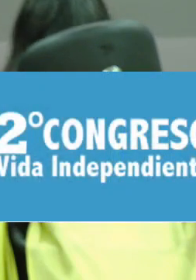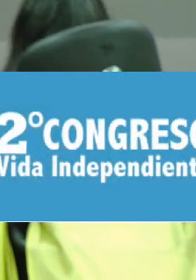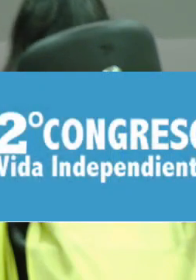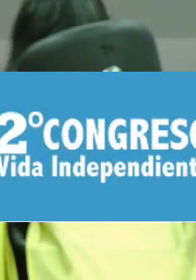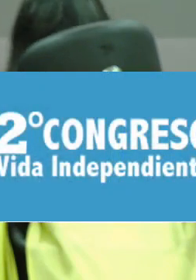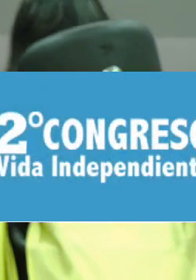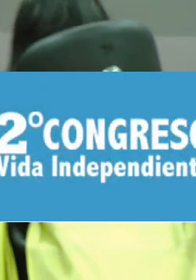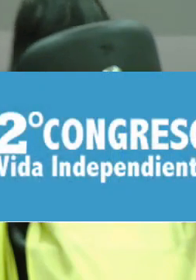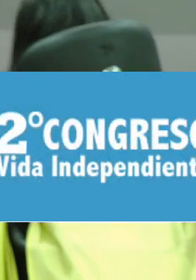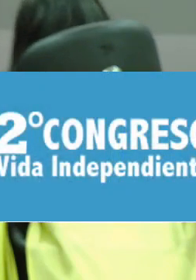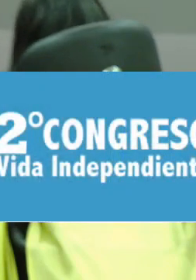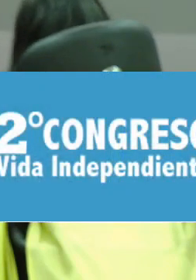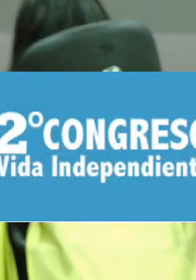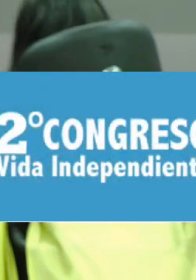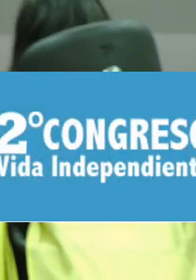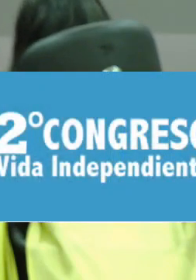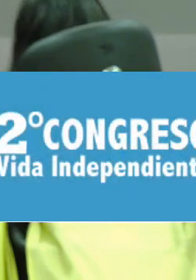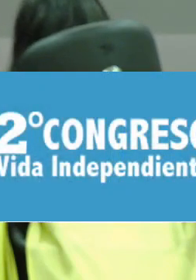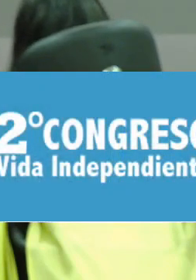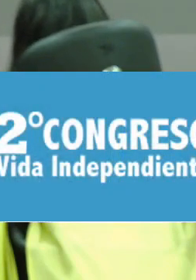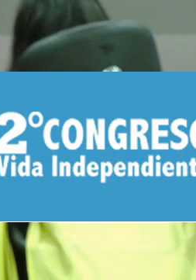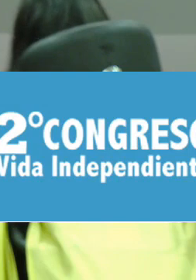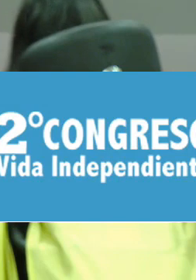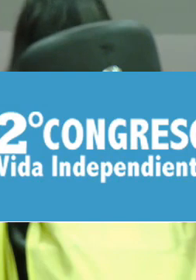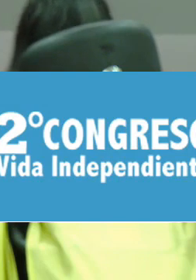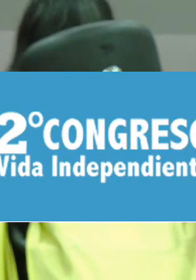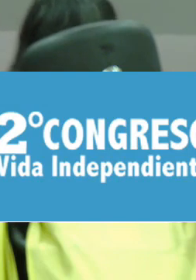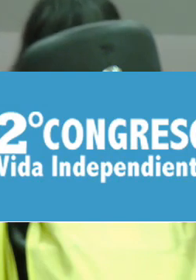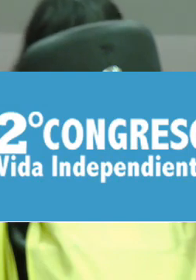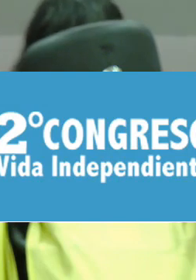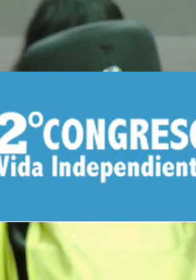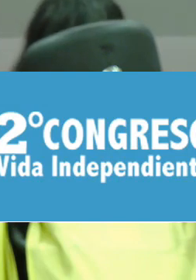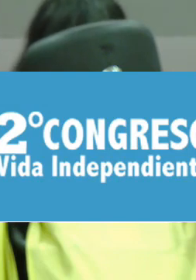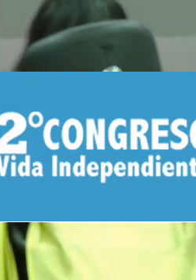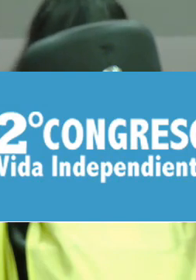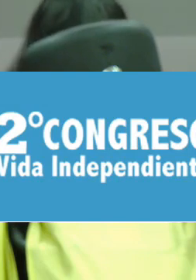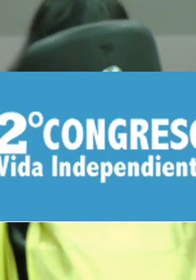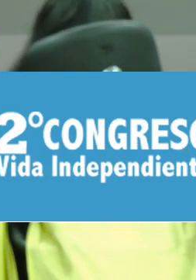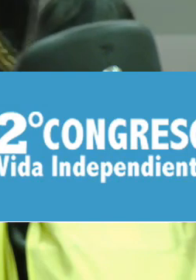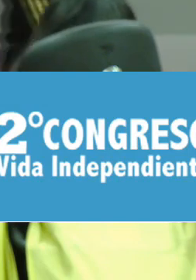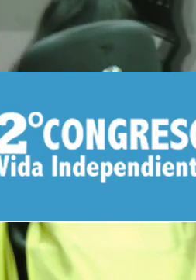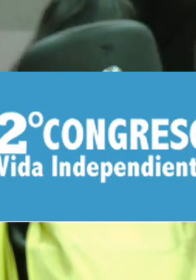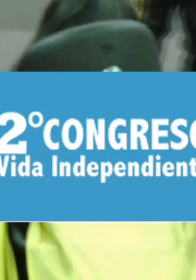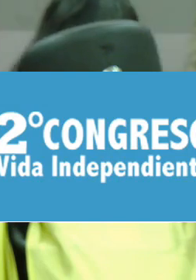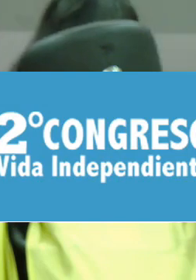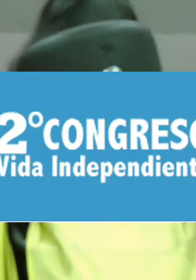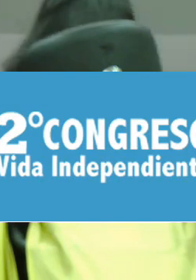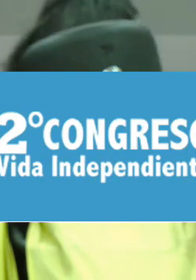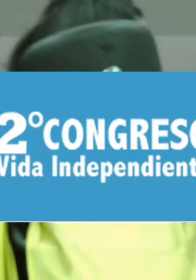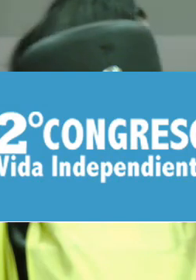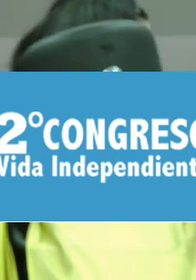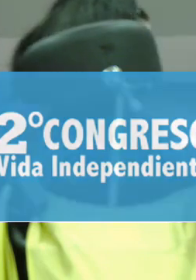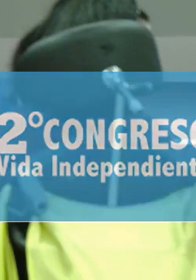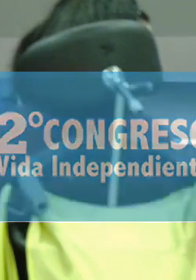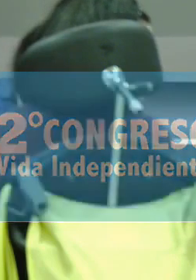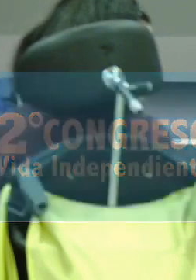make really independent living a reality for all of us. So Kapka already represented ENIL and what we do. So I